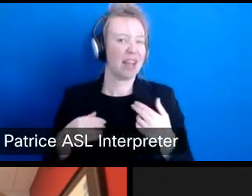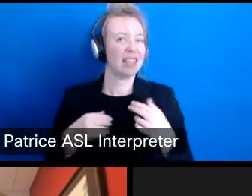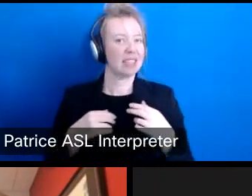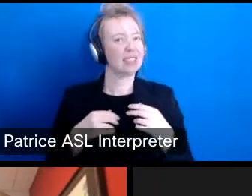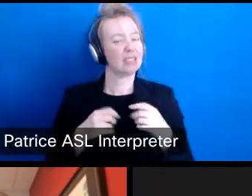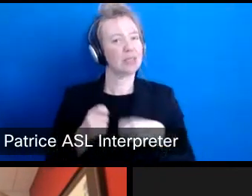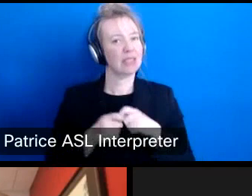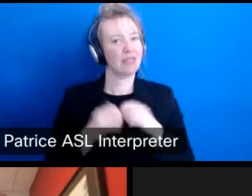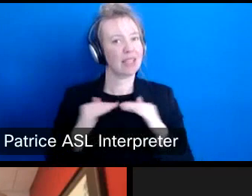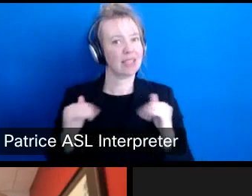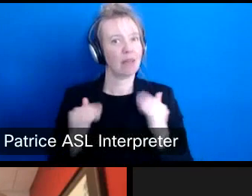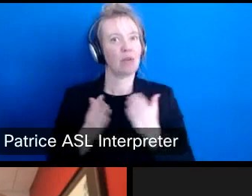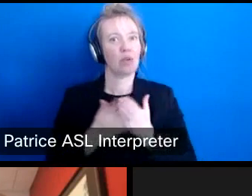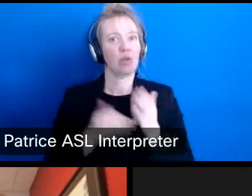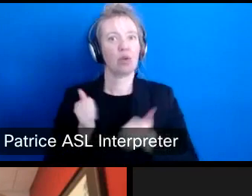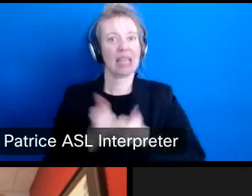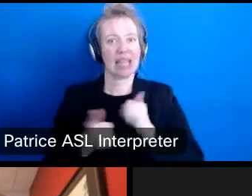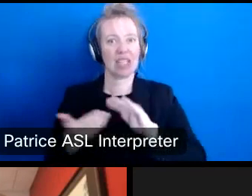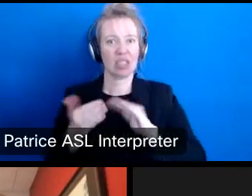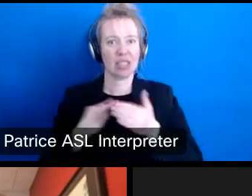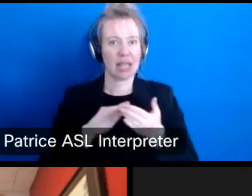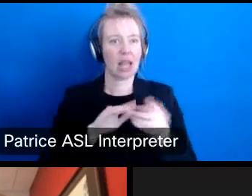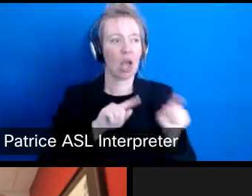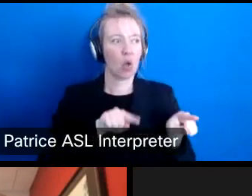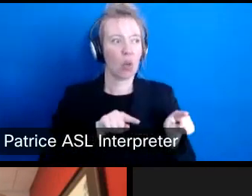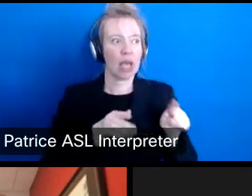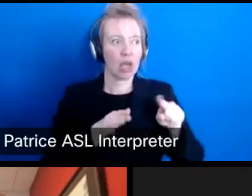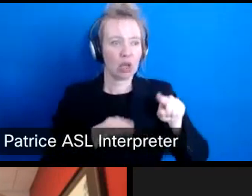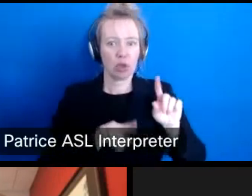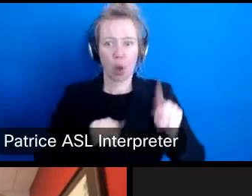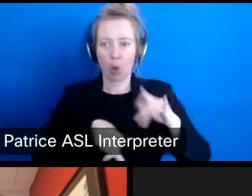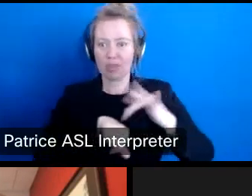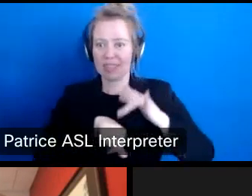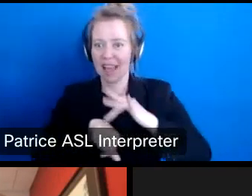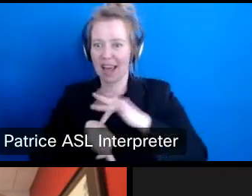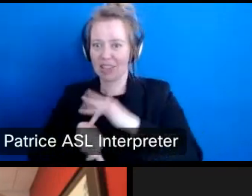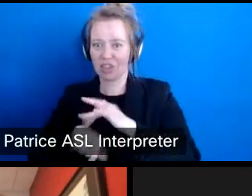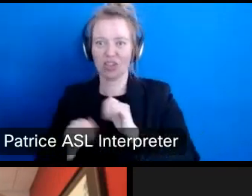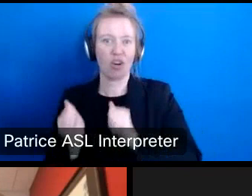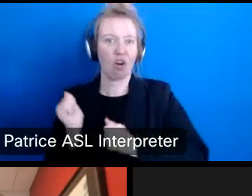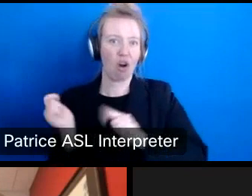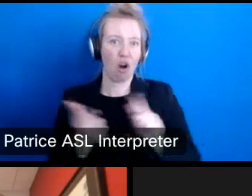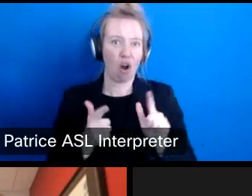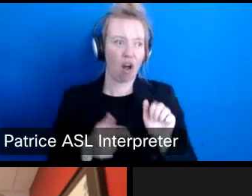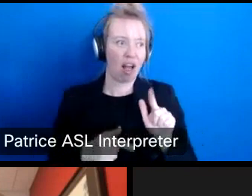through the whole city. We rate every alley. We do a survey every few years, and we rate every alley.